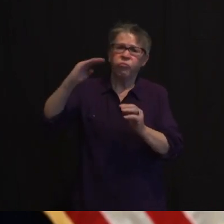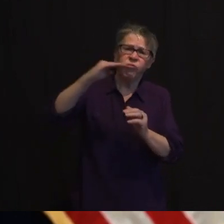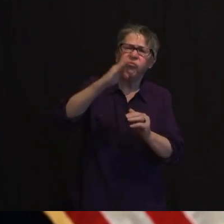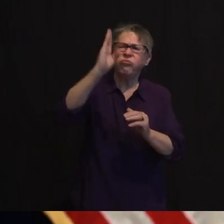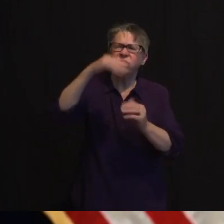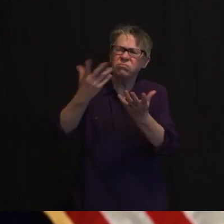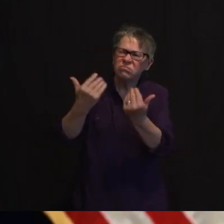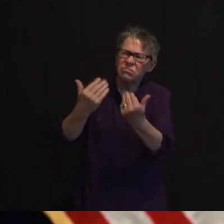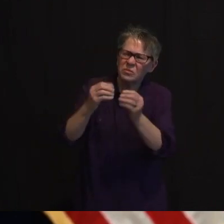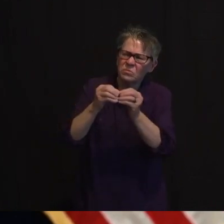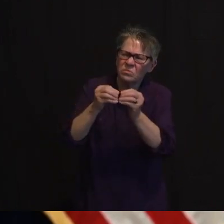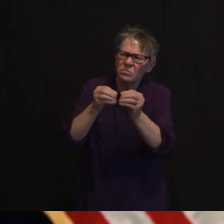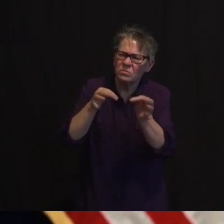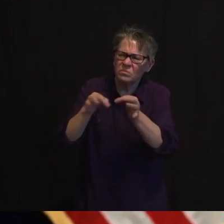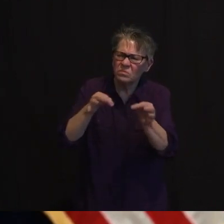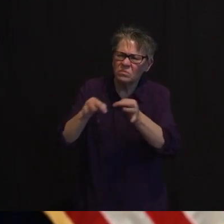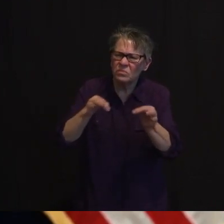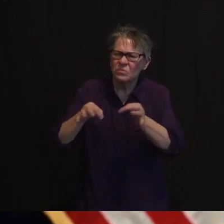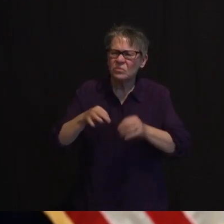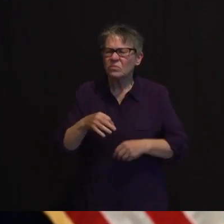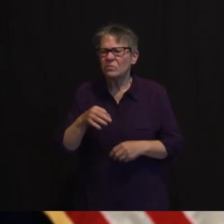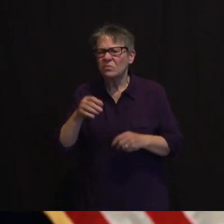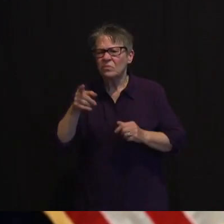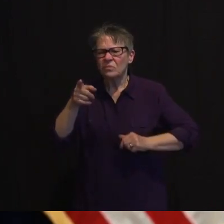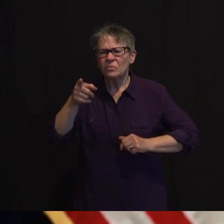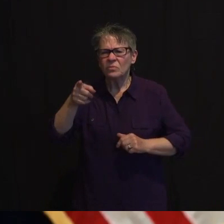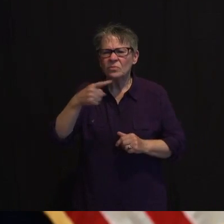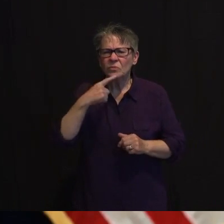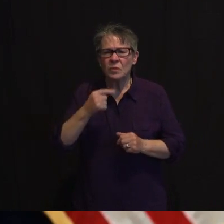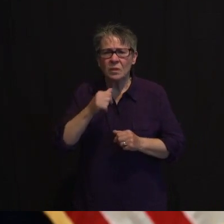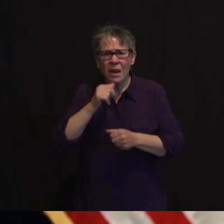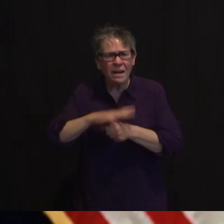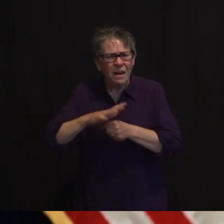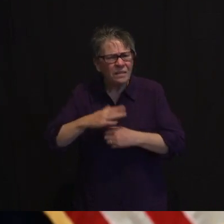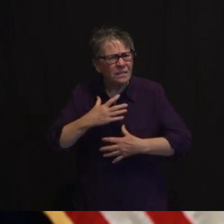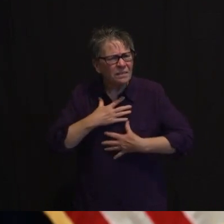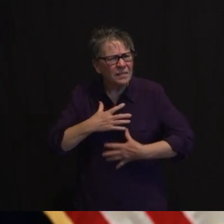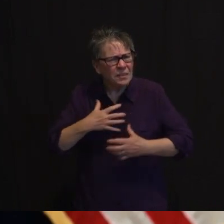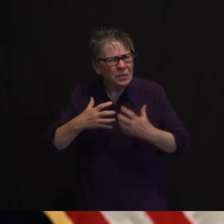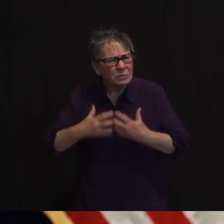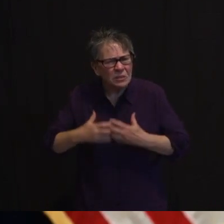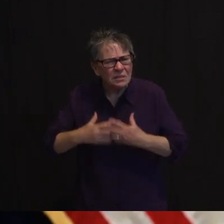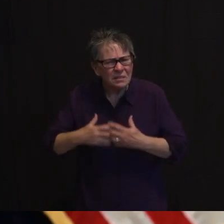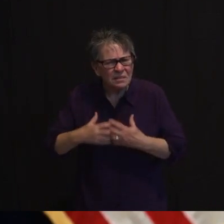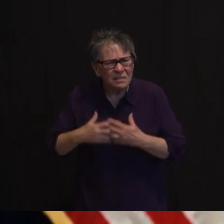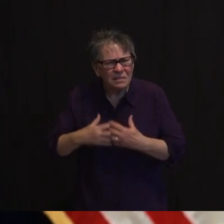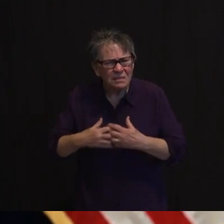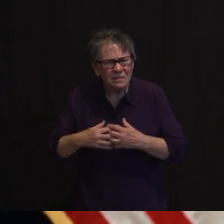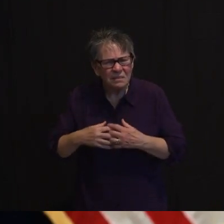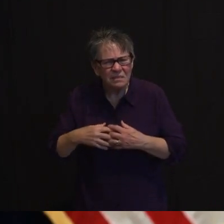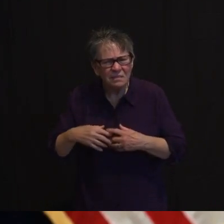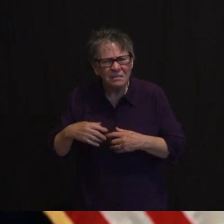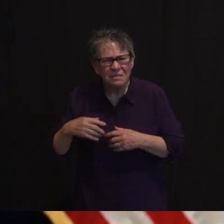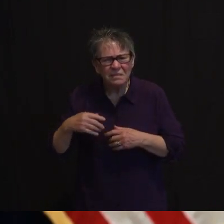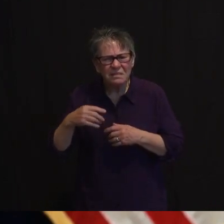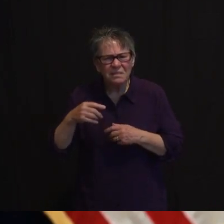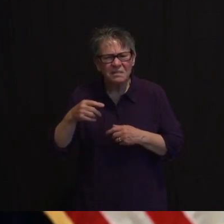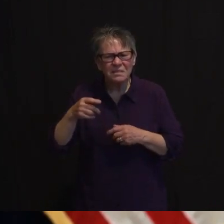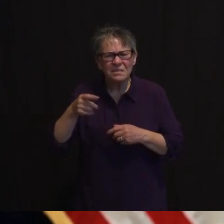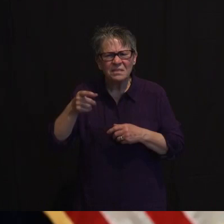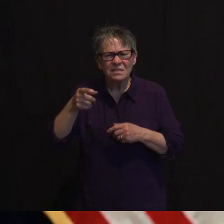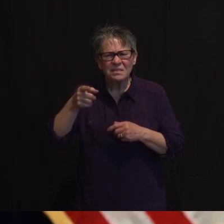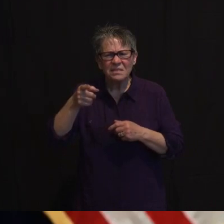cited the 6,000 figure again. But on the state's website, they say they're at 55% capacity with 1,600 in use. So again, I'm